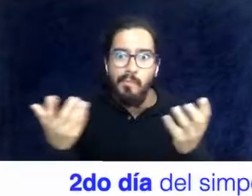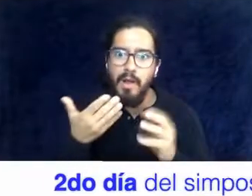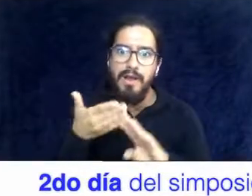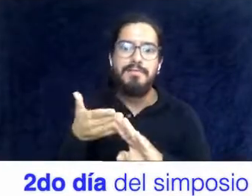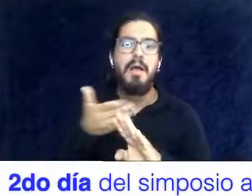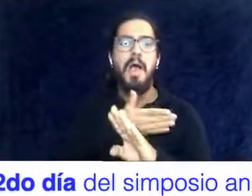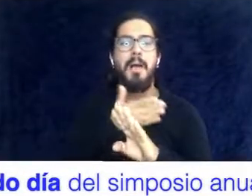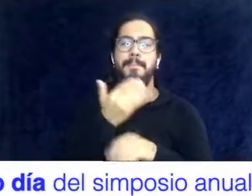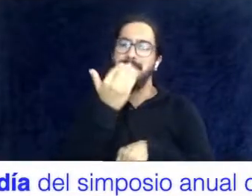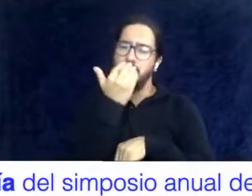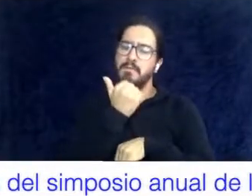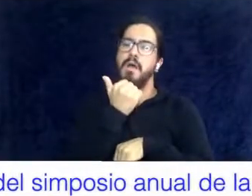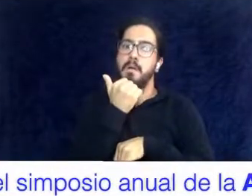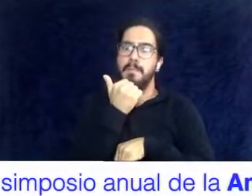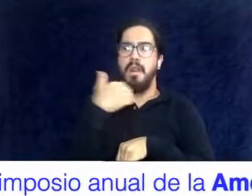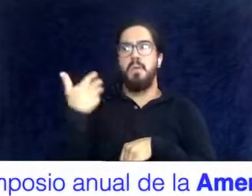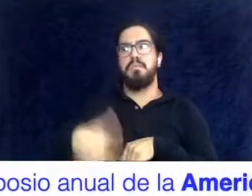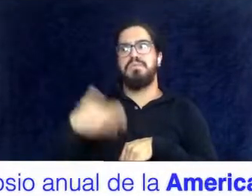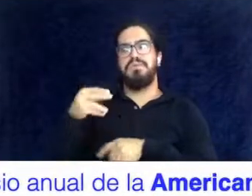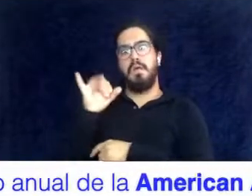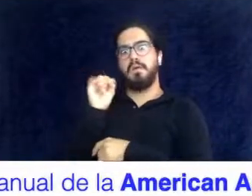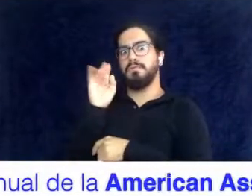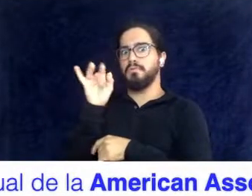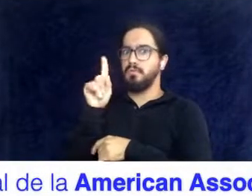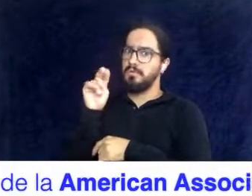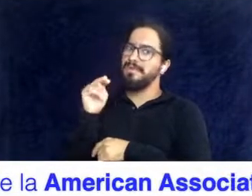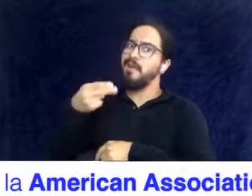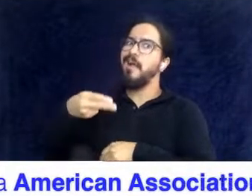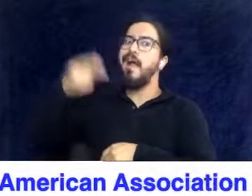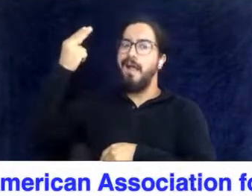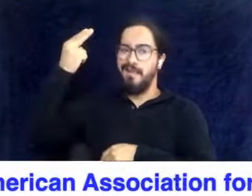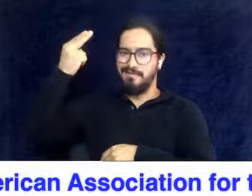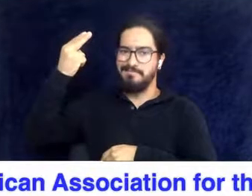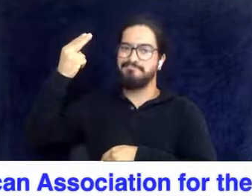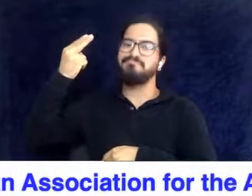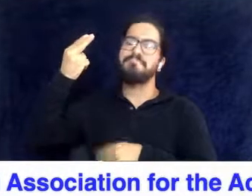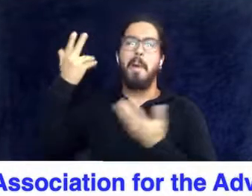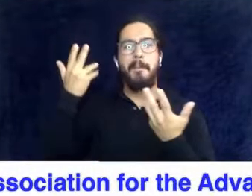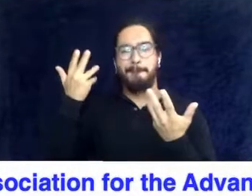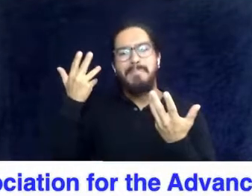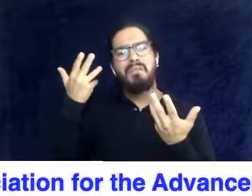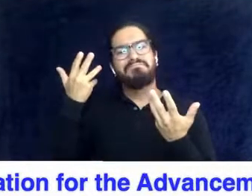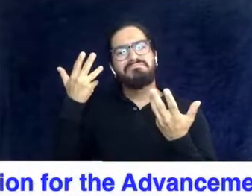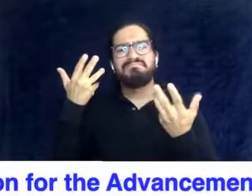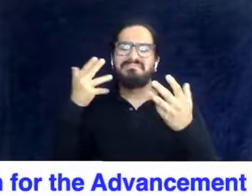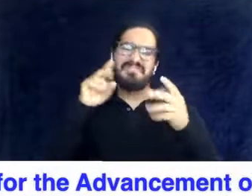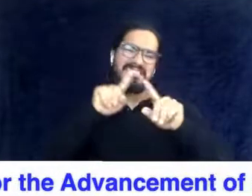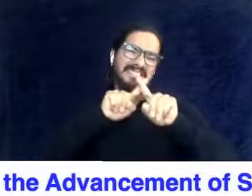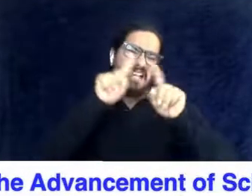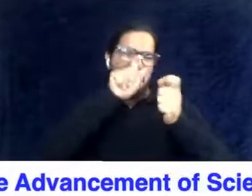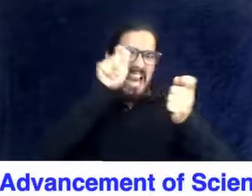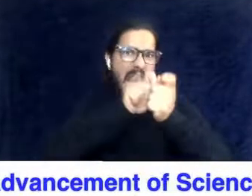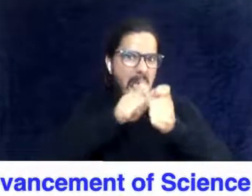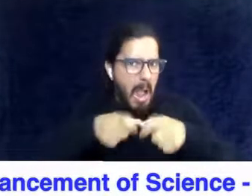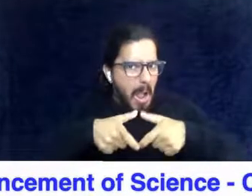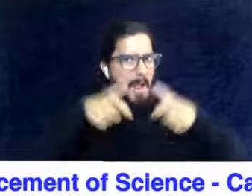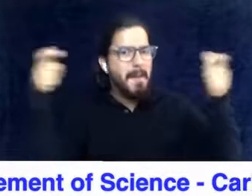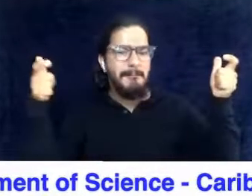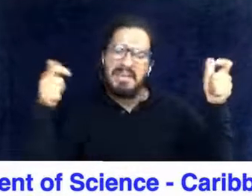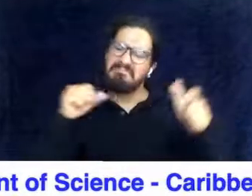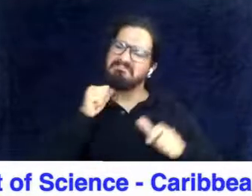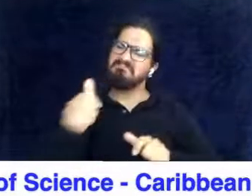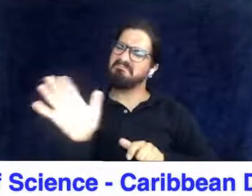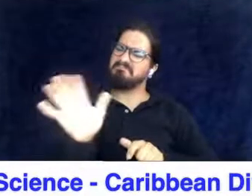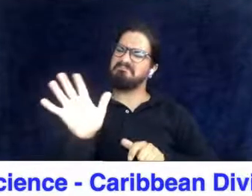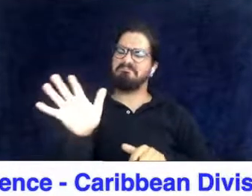higher insulin levels, but it did not reach significant difference. In the lower panel, we